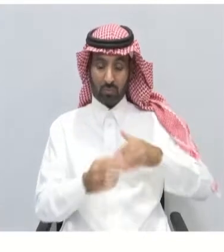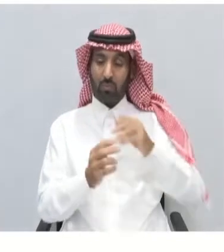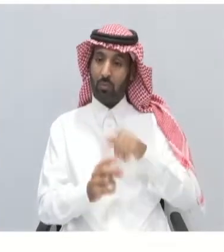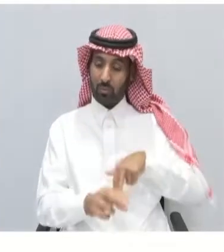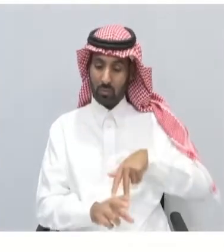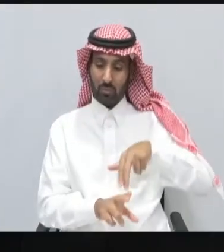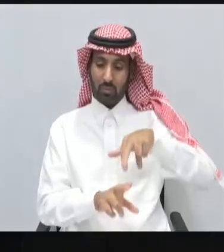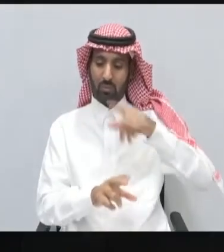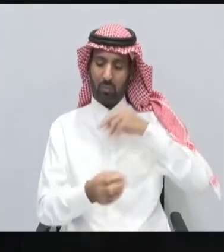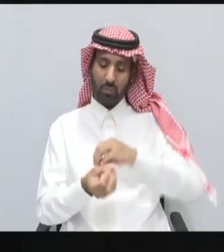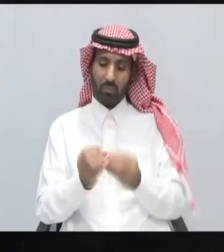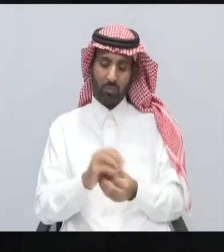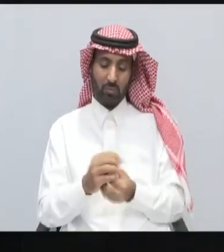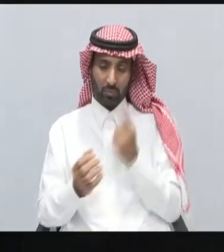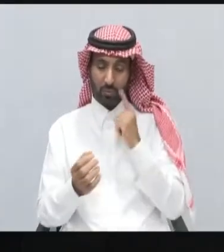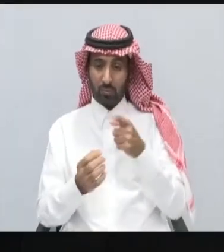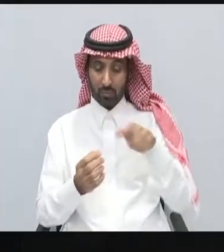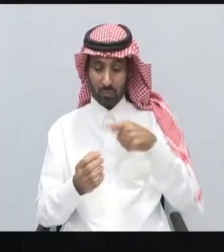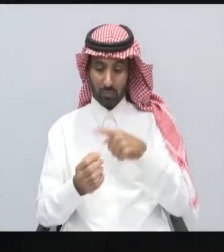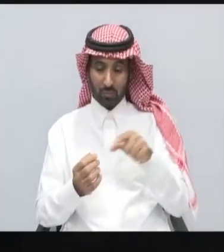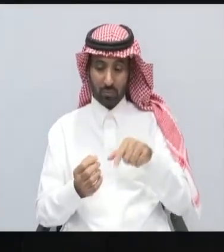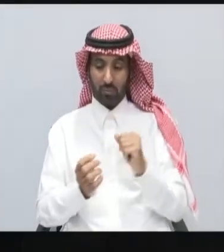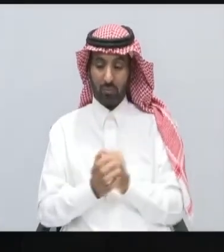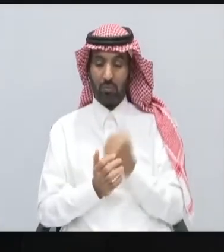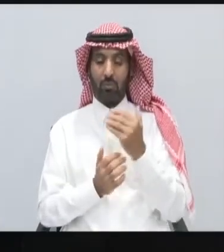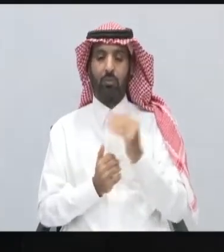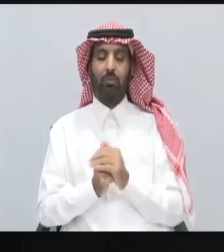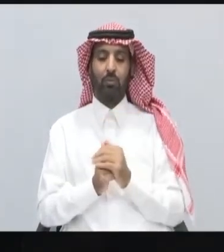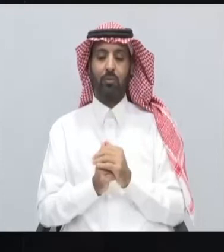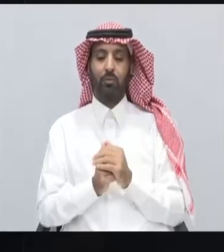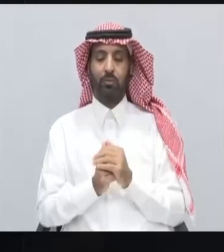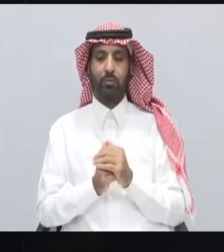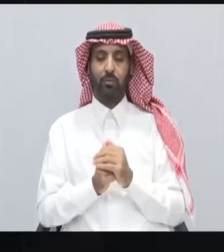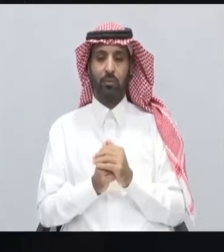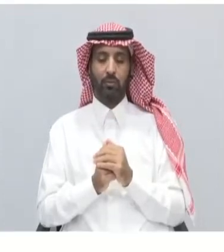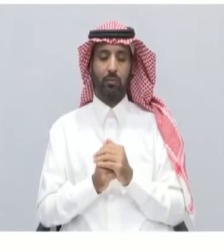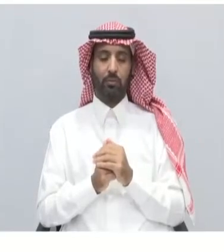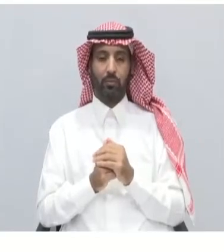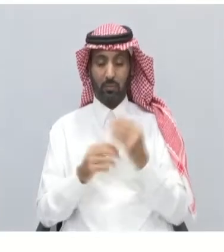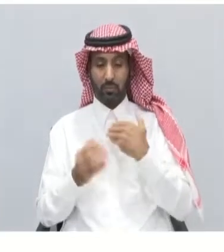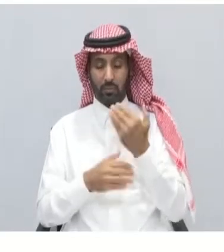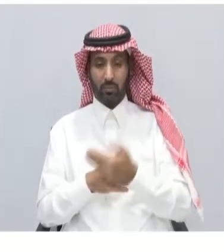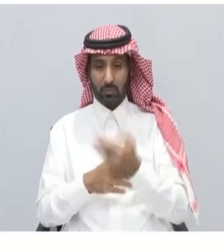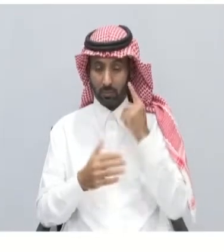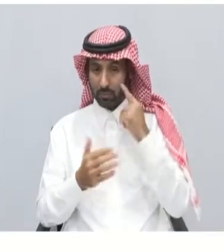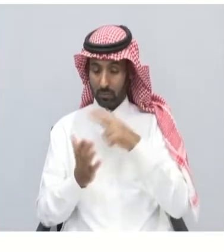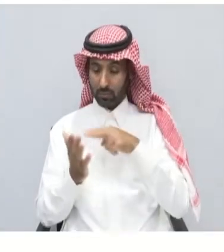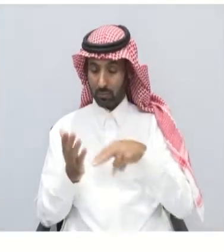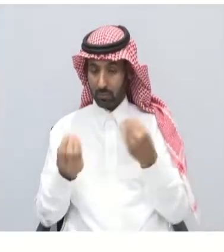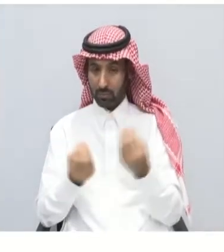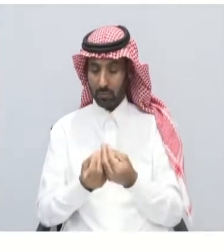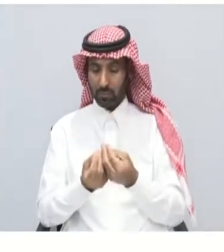list of the thing you have to write true or false based on the reading. Okay? Now let's read